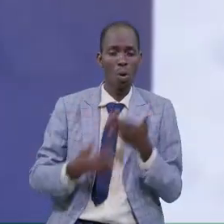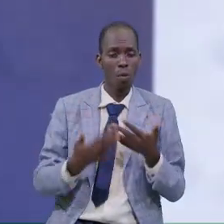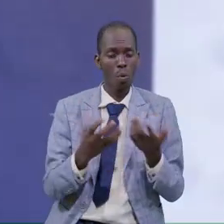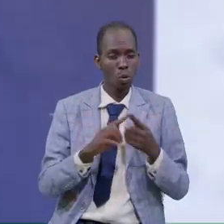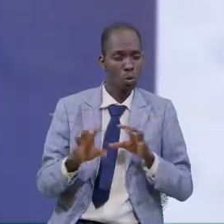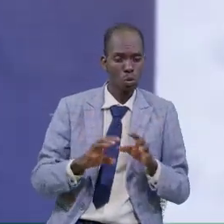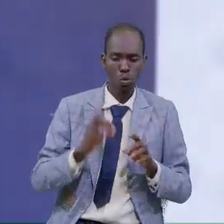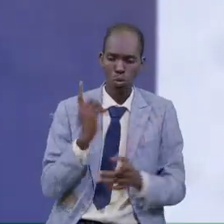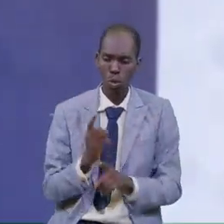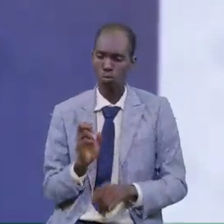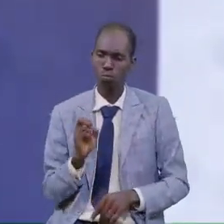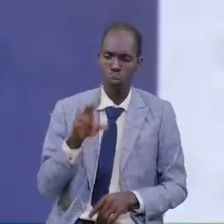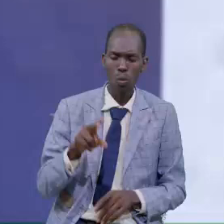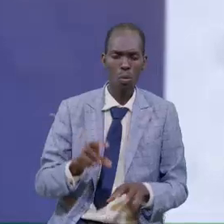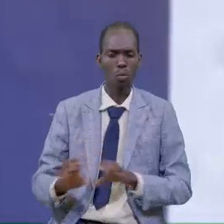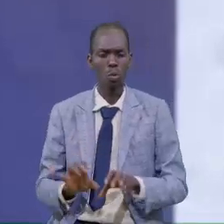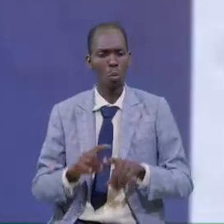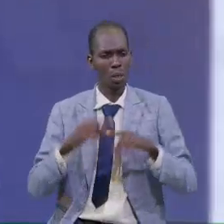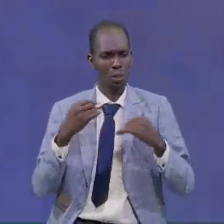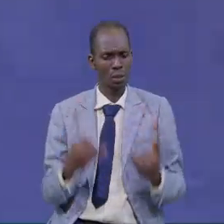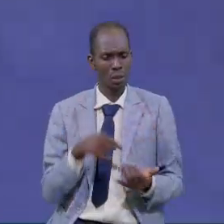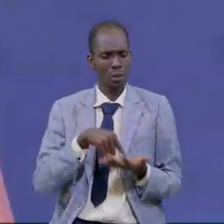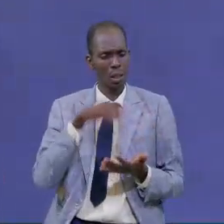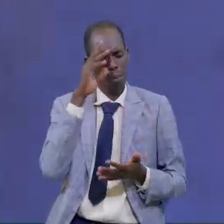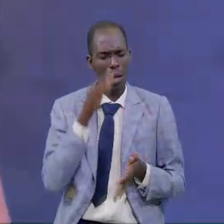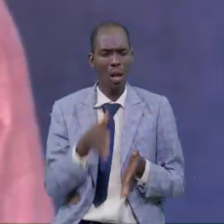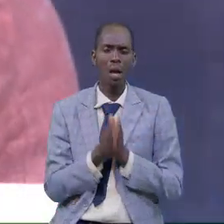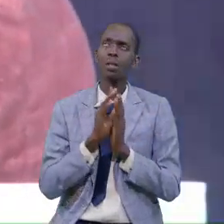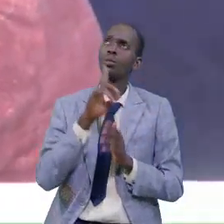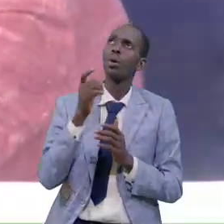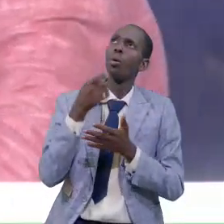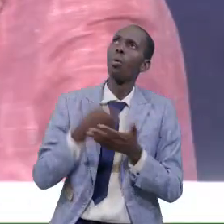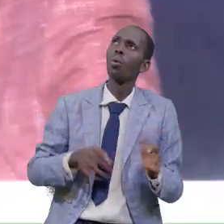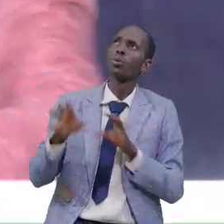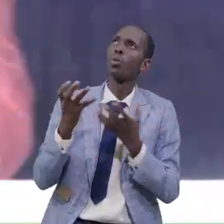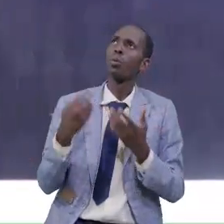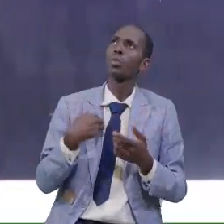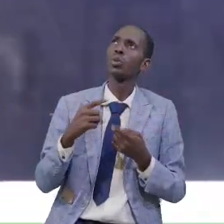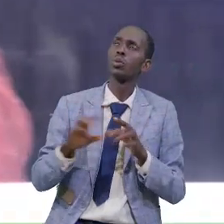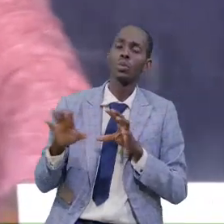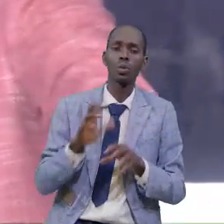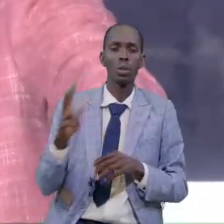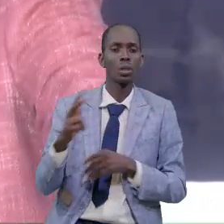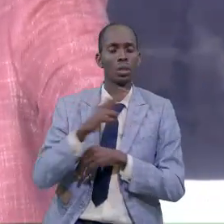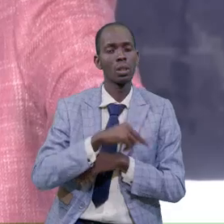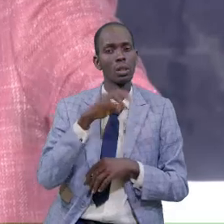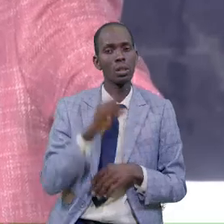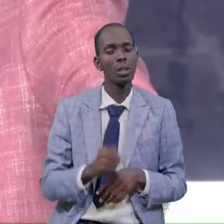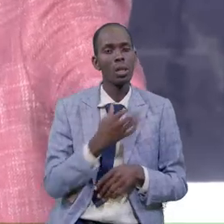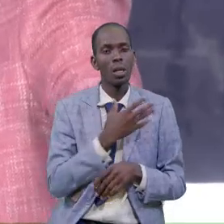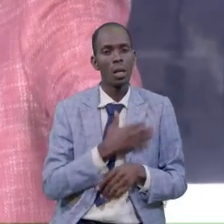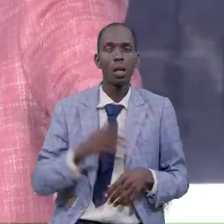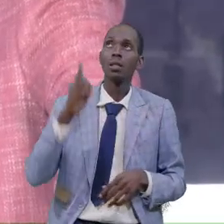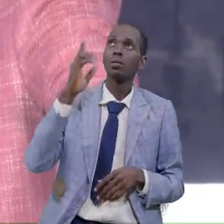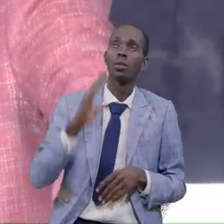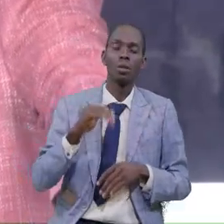do you have me to do? 3 days of praying, and then Ananias came and said, Ananias, the Lord